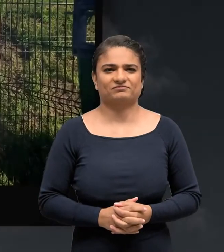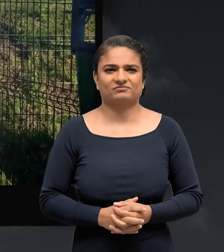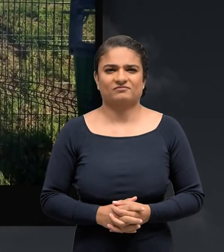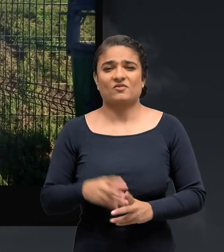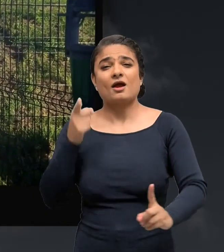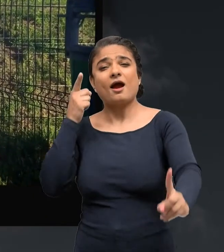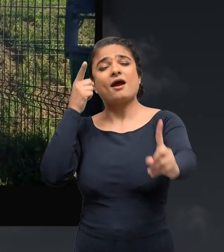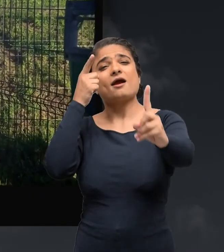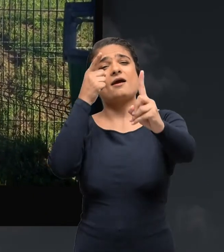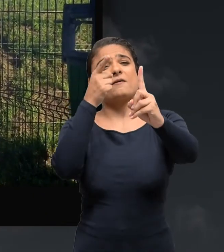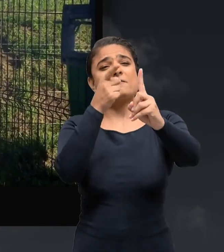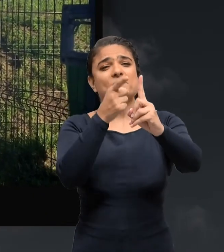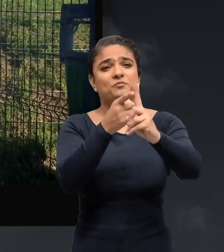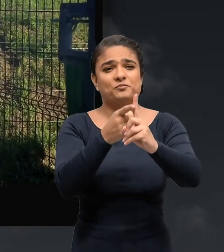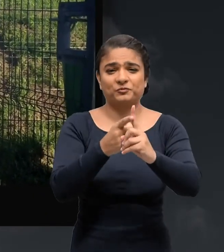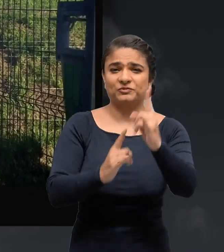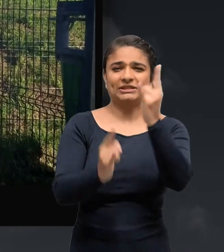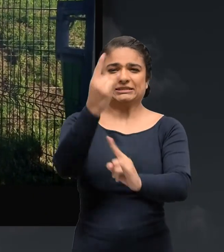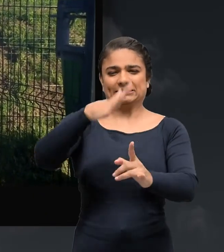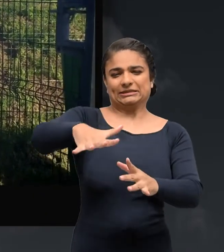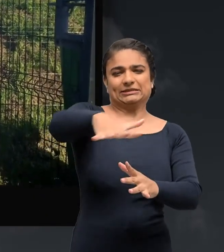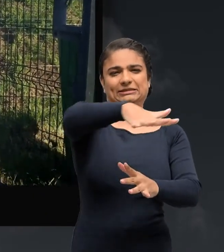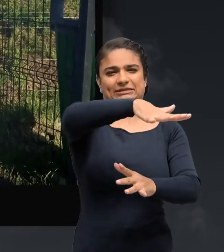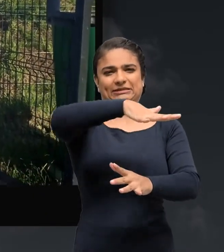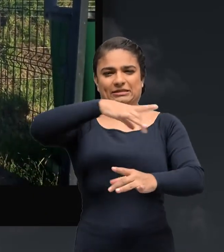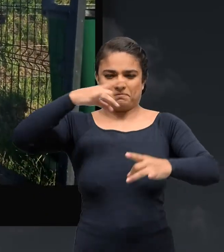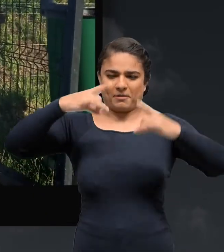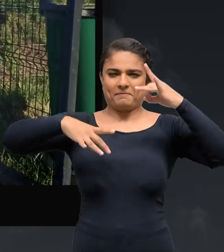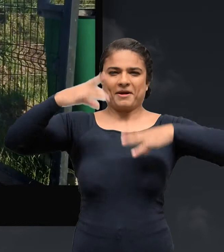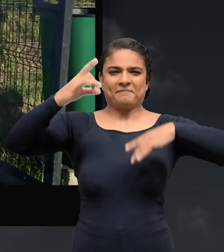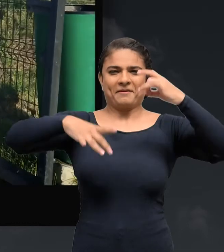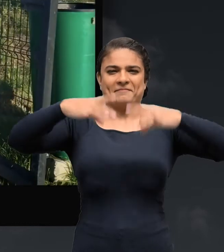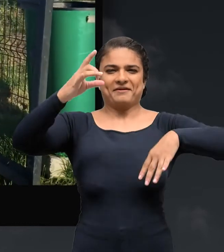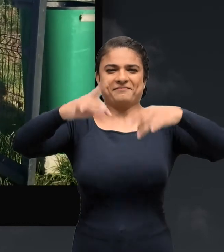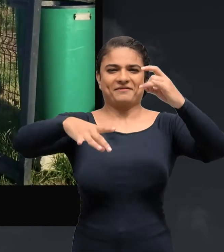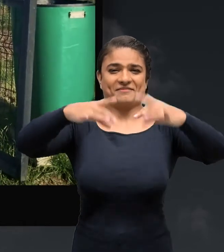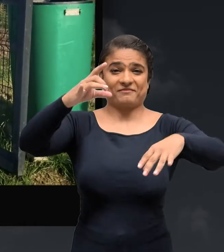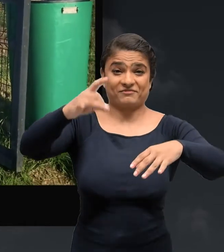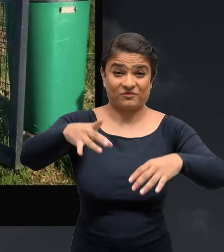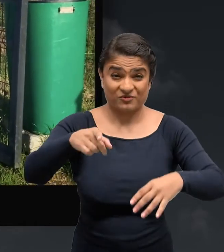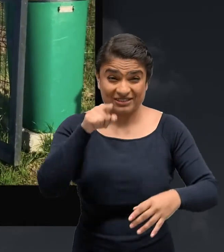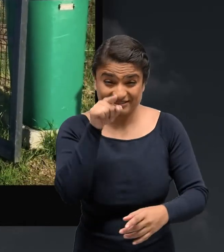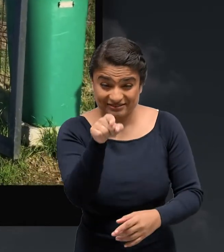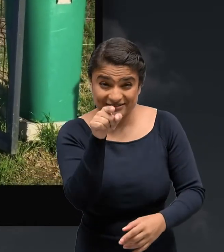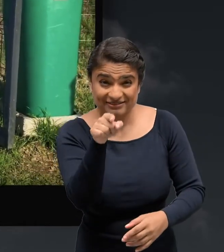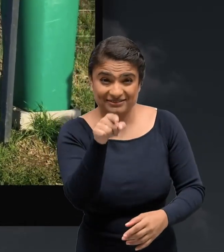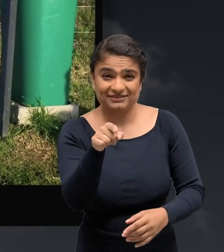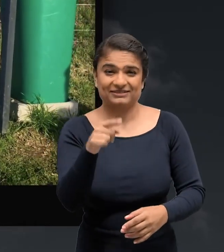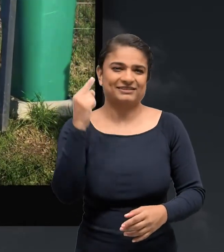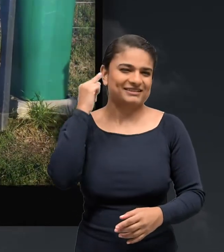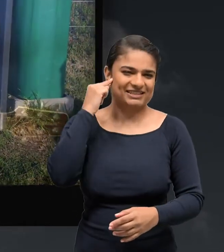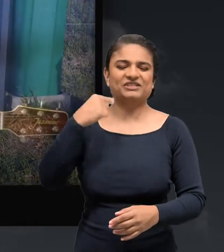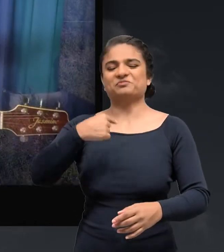Heading for the city lights, where those lights they are